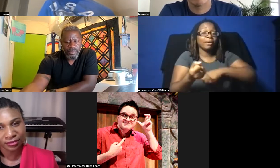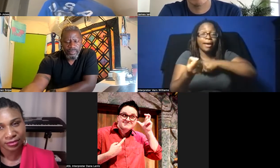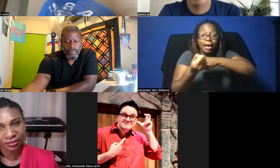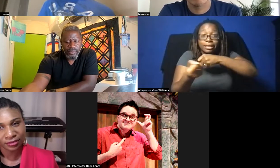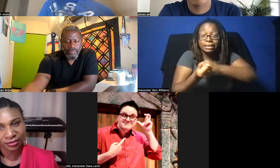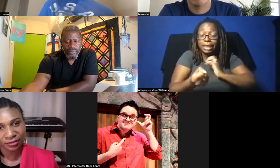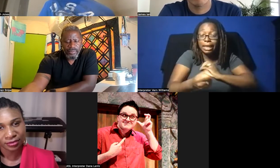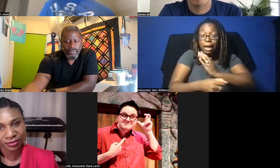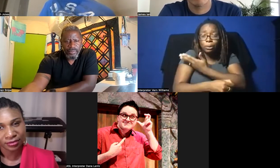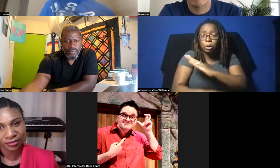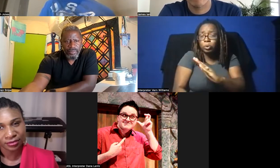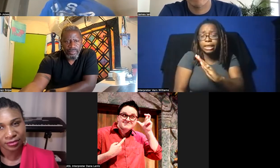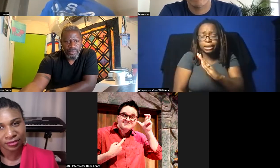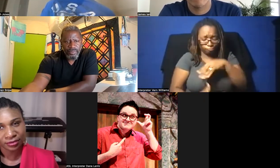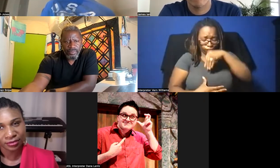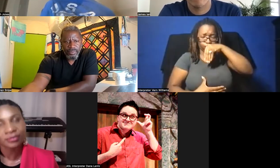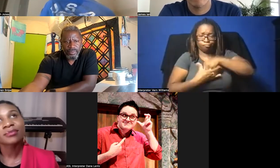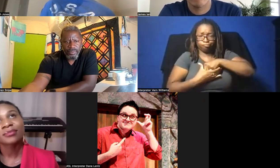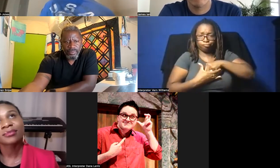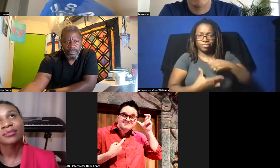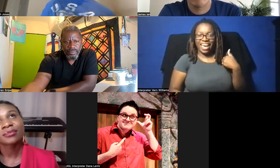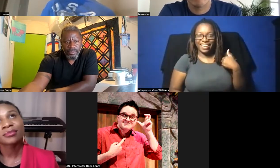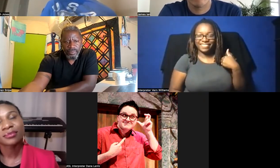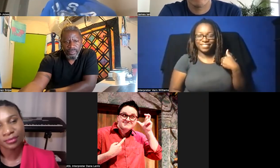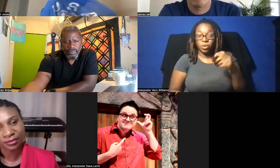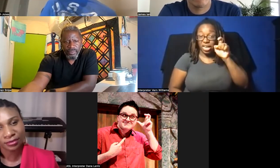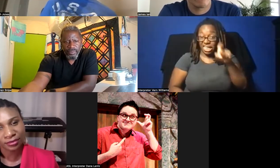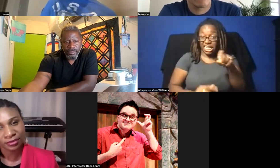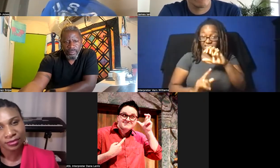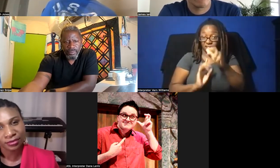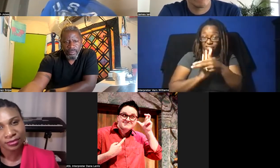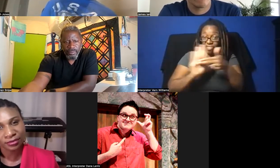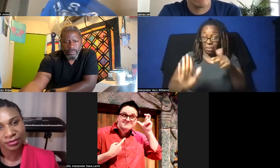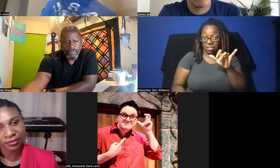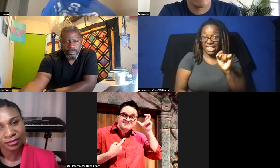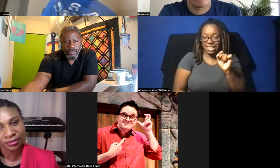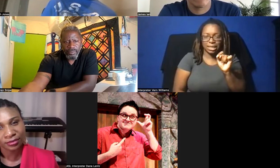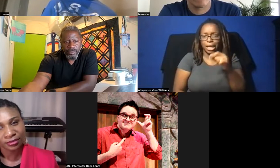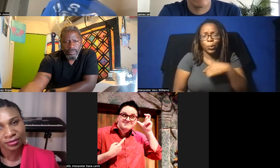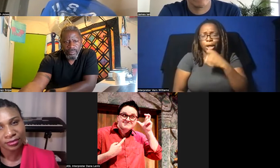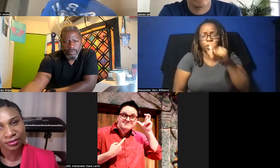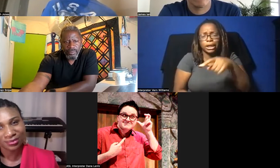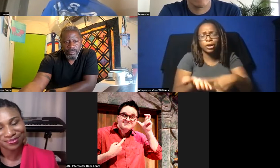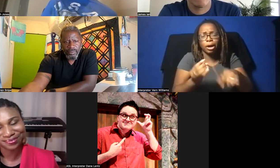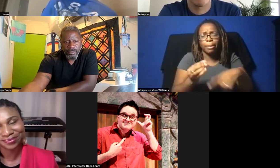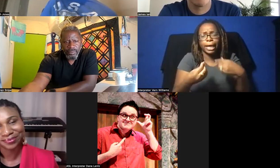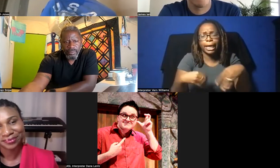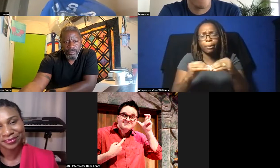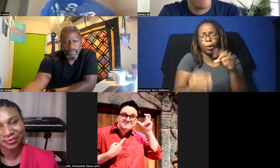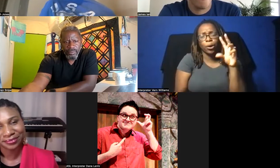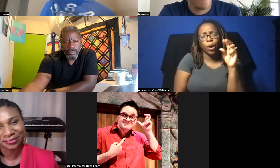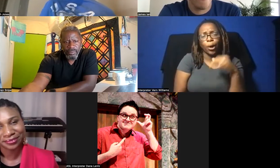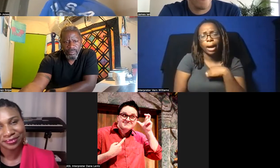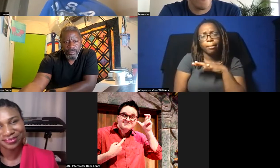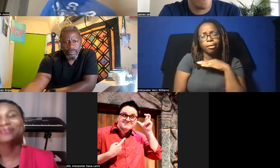music, it's kind of inherent. Now, do we need a lane for it? I'm trying to get to the point we ain't got to talk about this no more. Because damn it, I'm